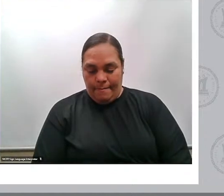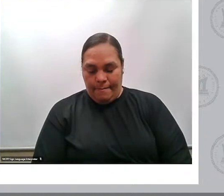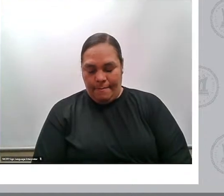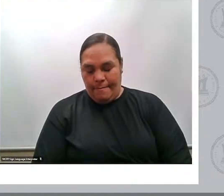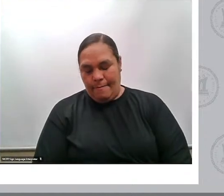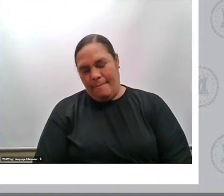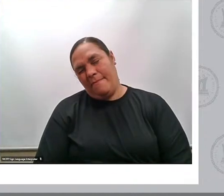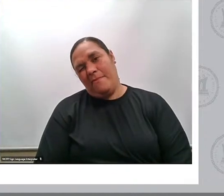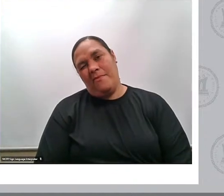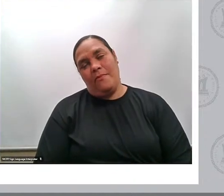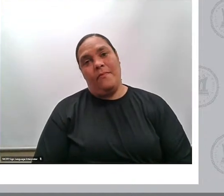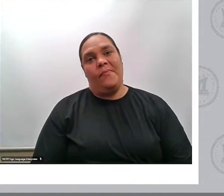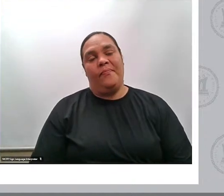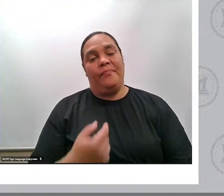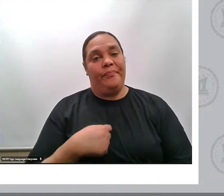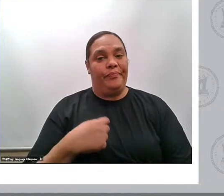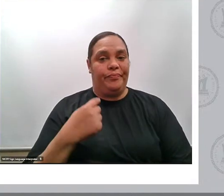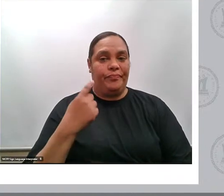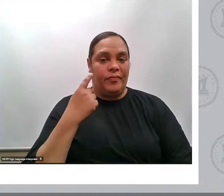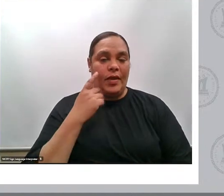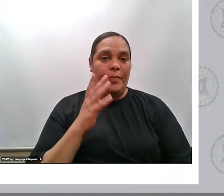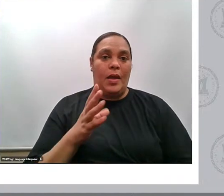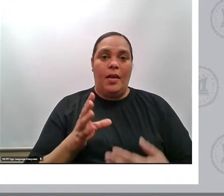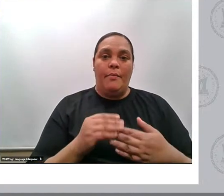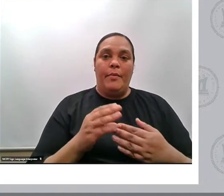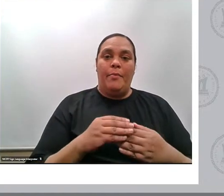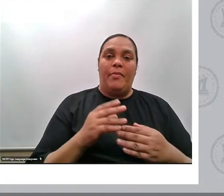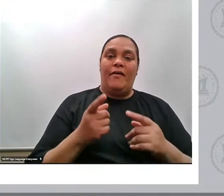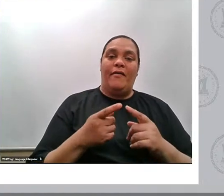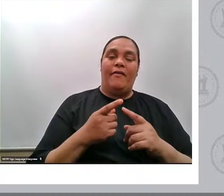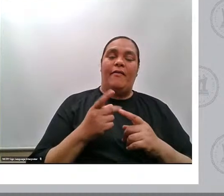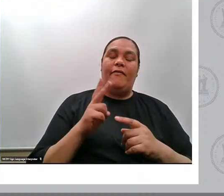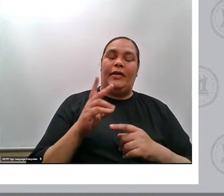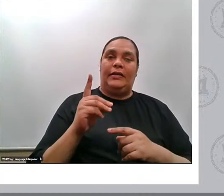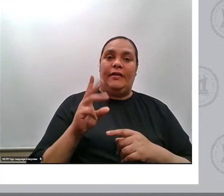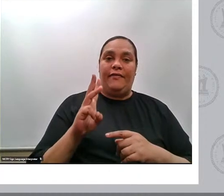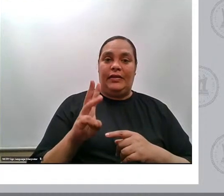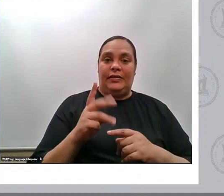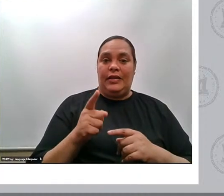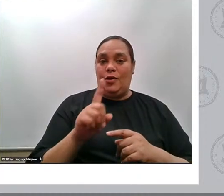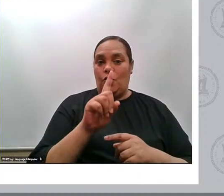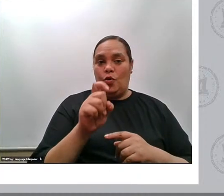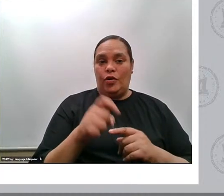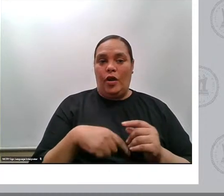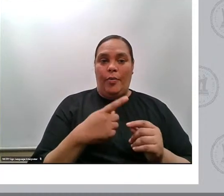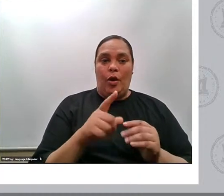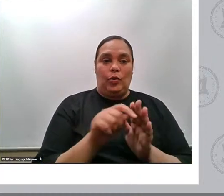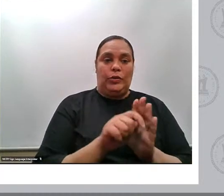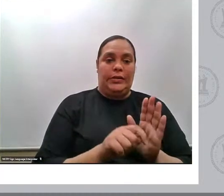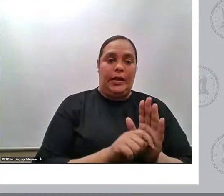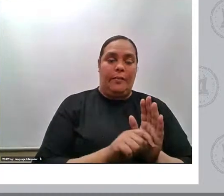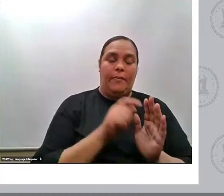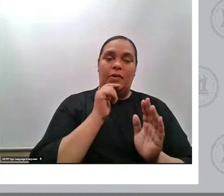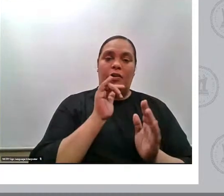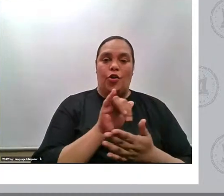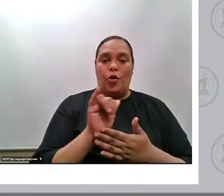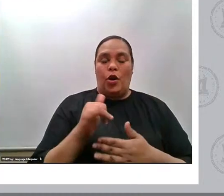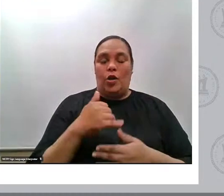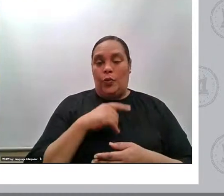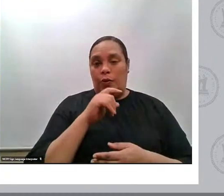I think then it's Member van der Westhuizen's questions in terms of the terms.